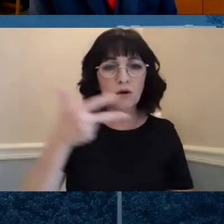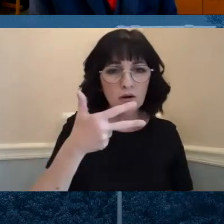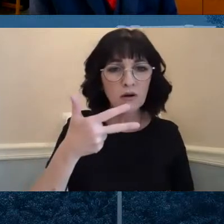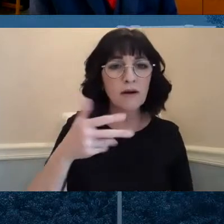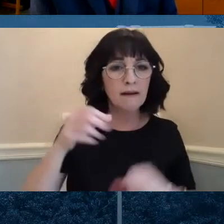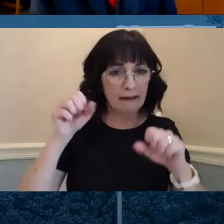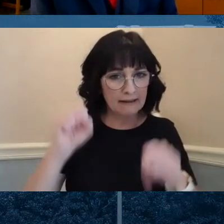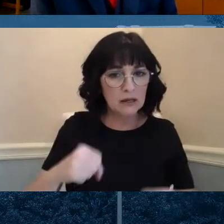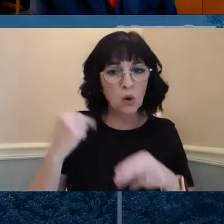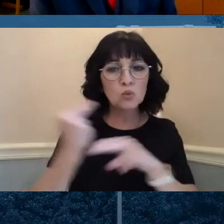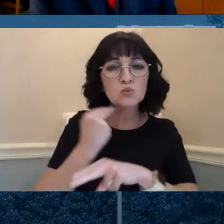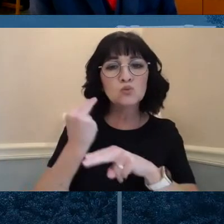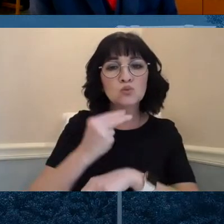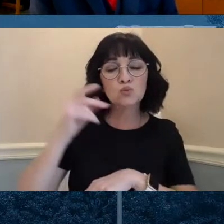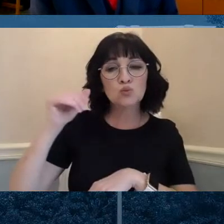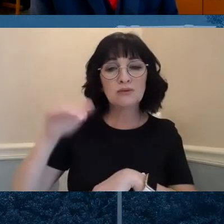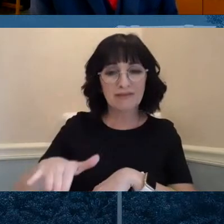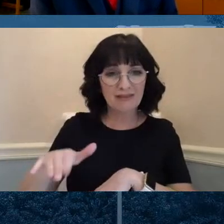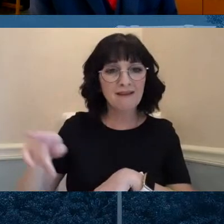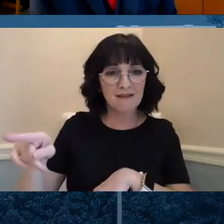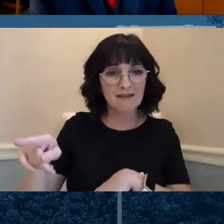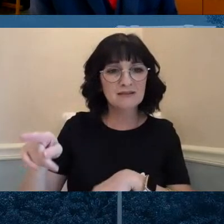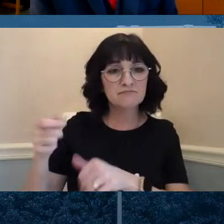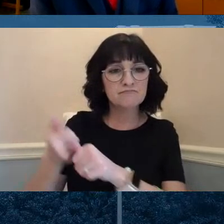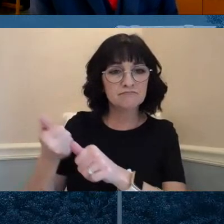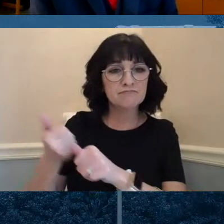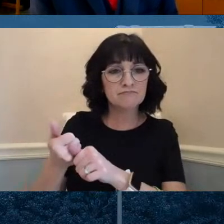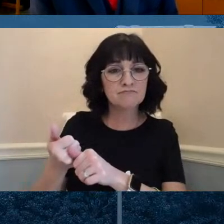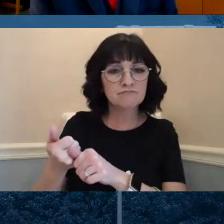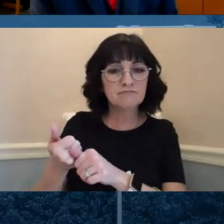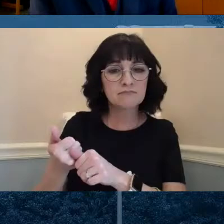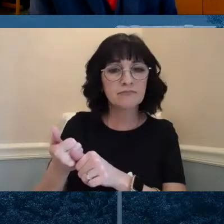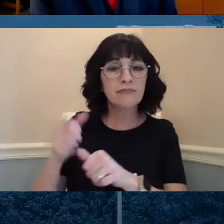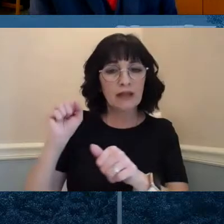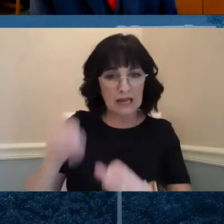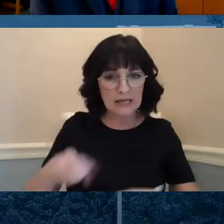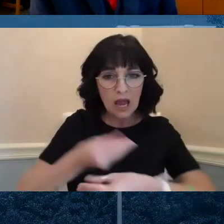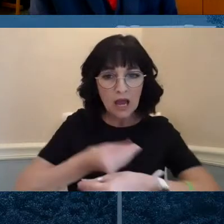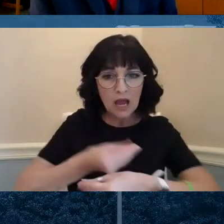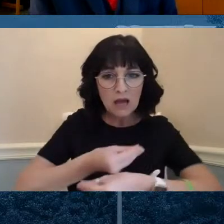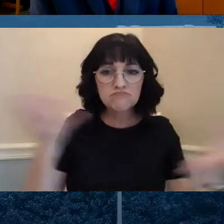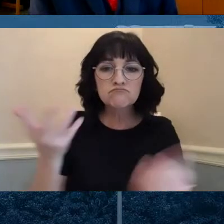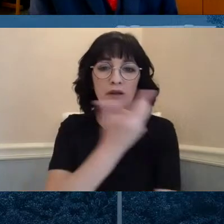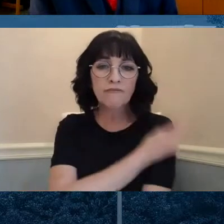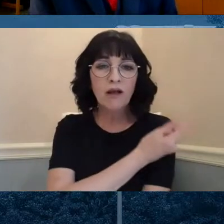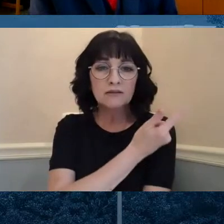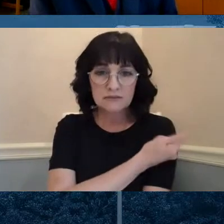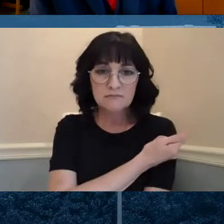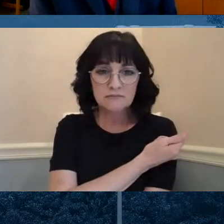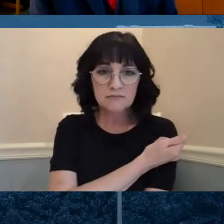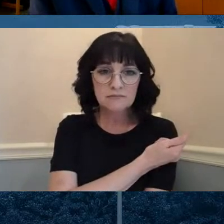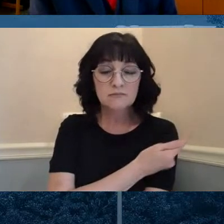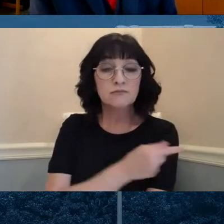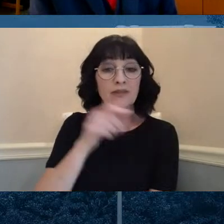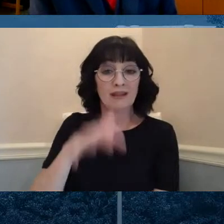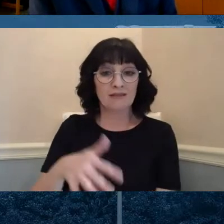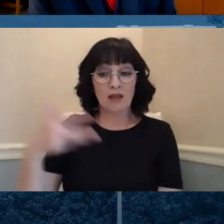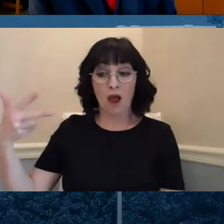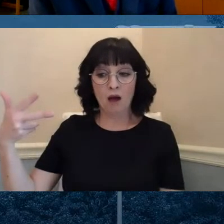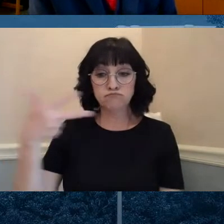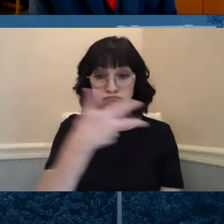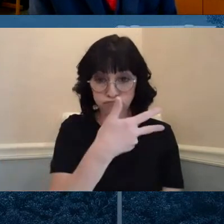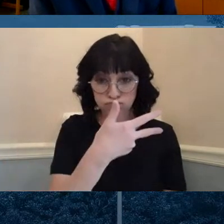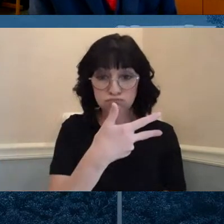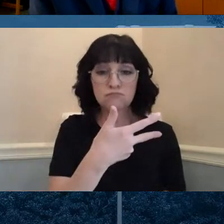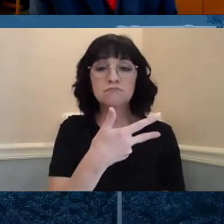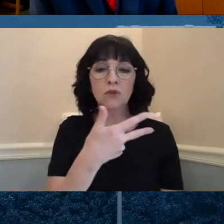mobile platform for delivering vaccines. So we take the van, we take the bus,